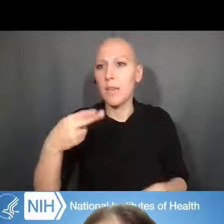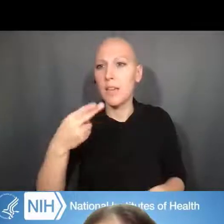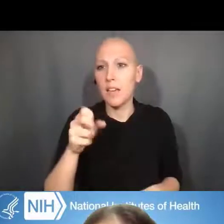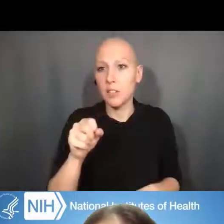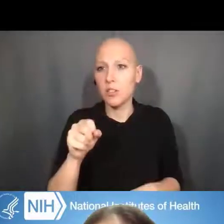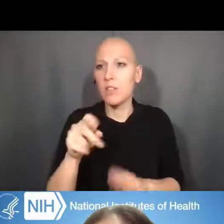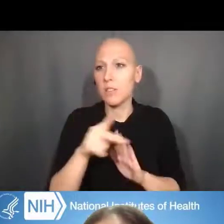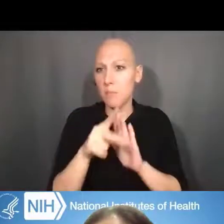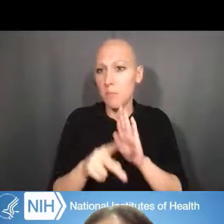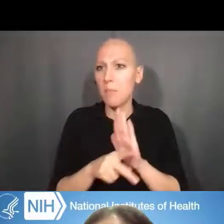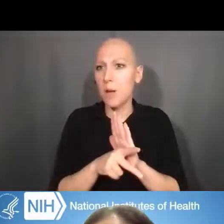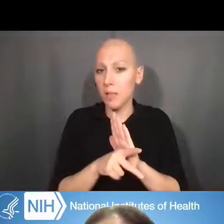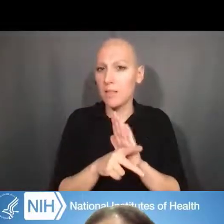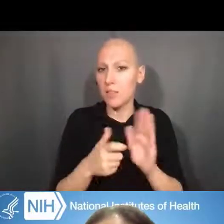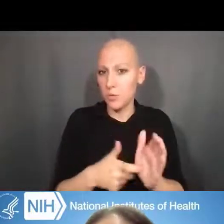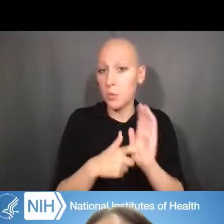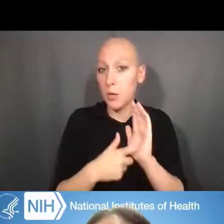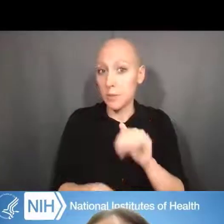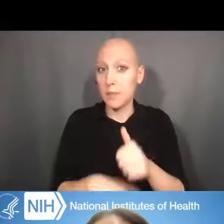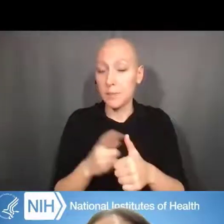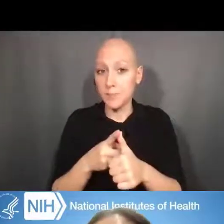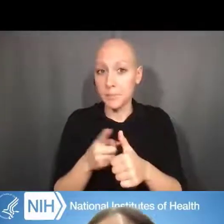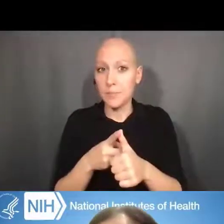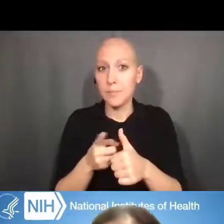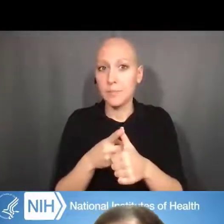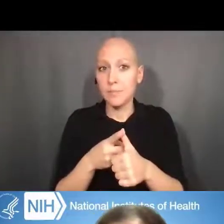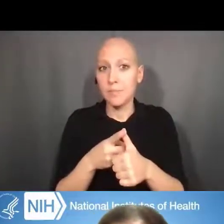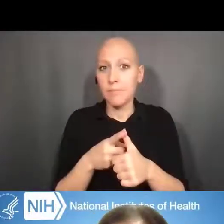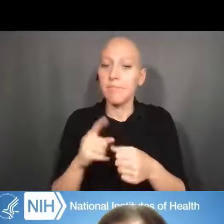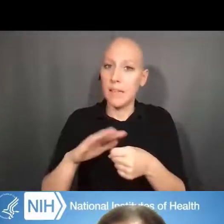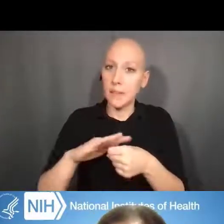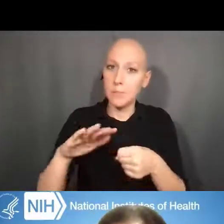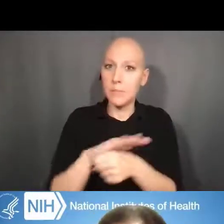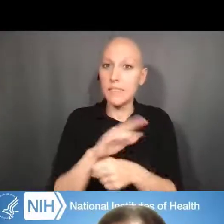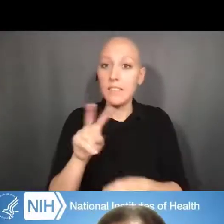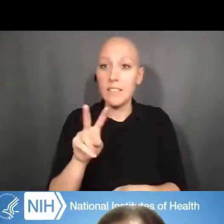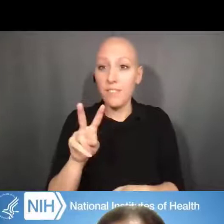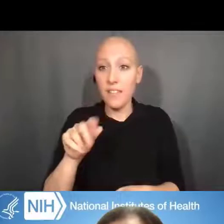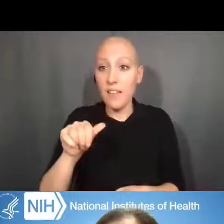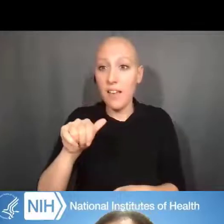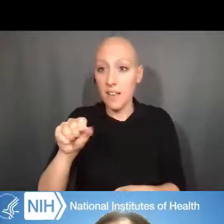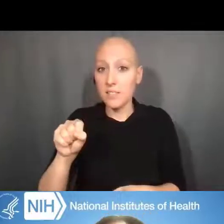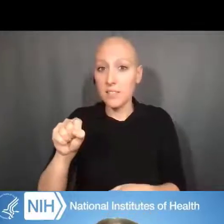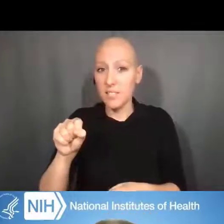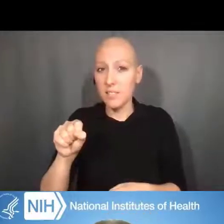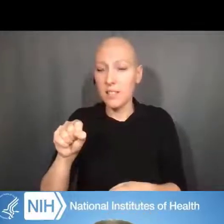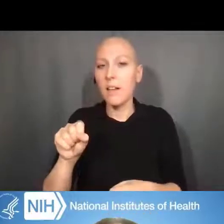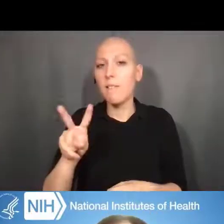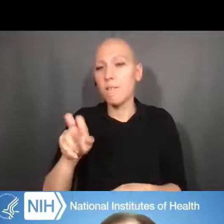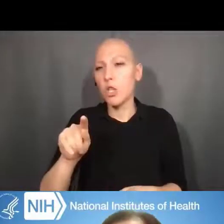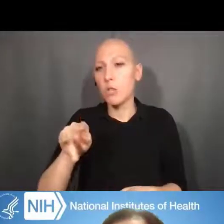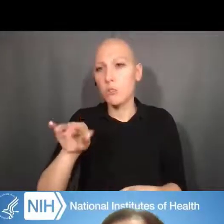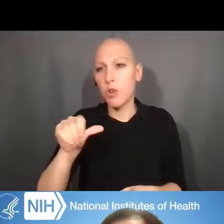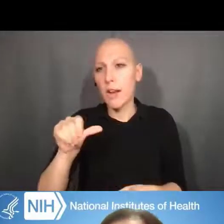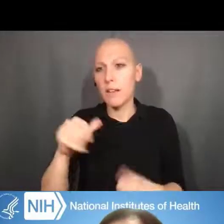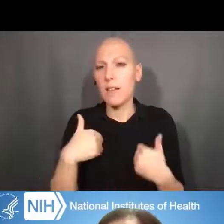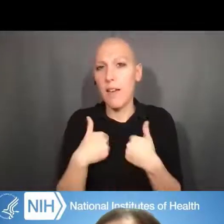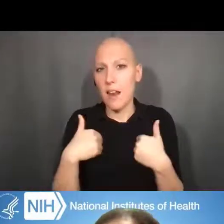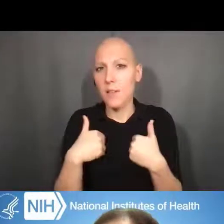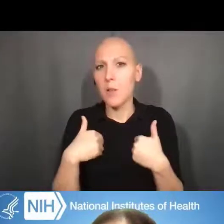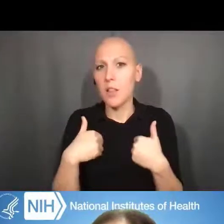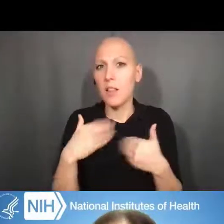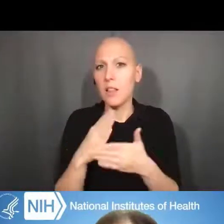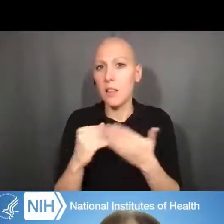policy statement. The first requirement is a completed vertebrate animals section. And there are 3 criteria that must